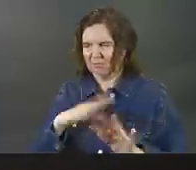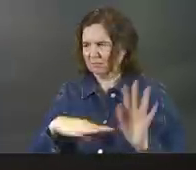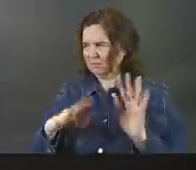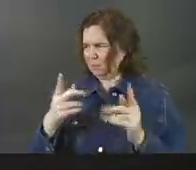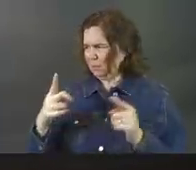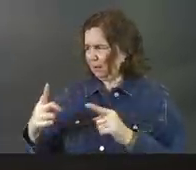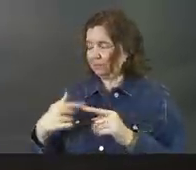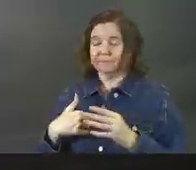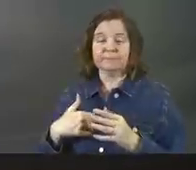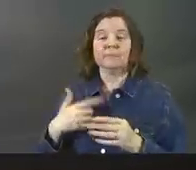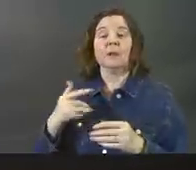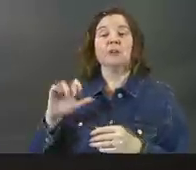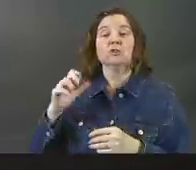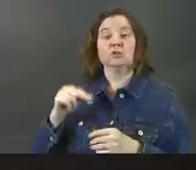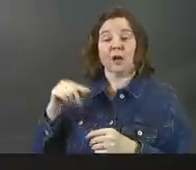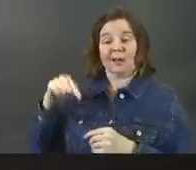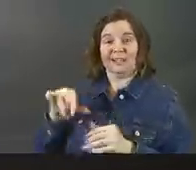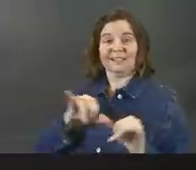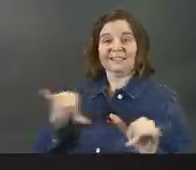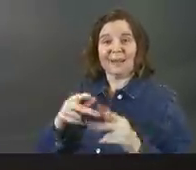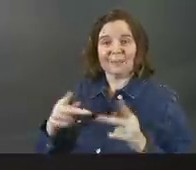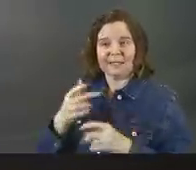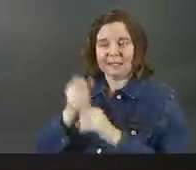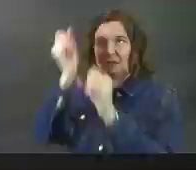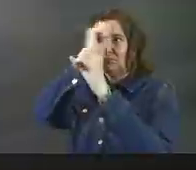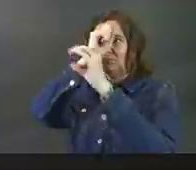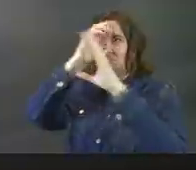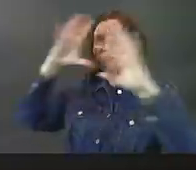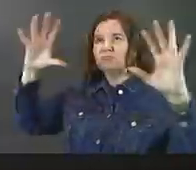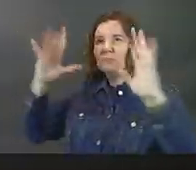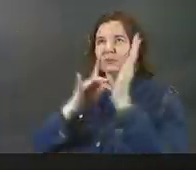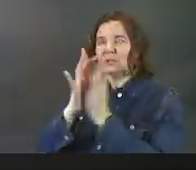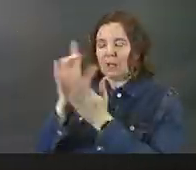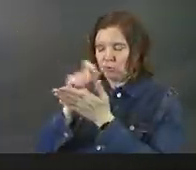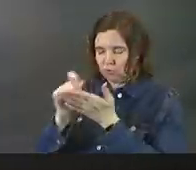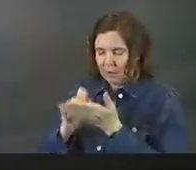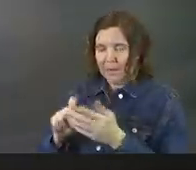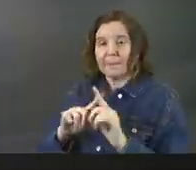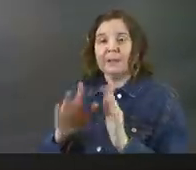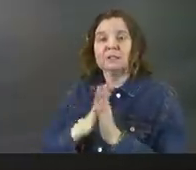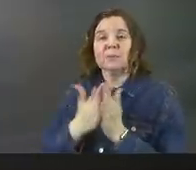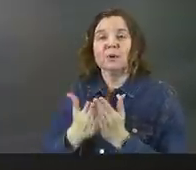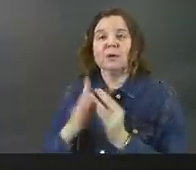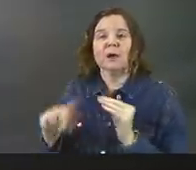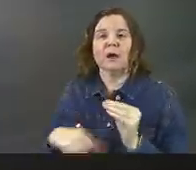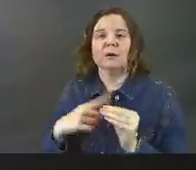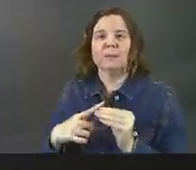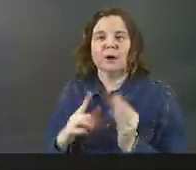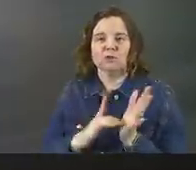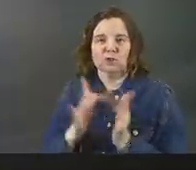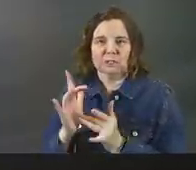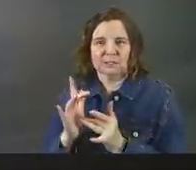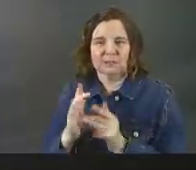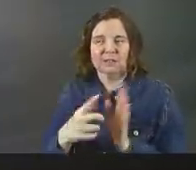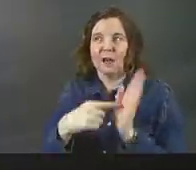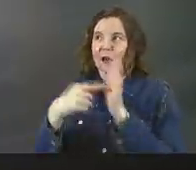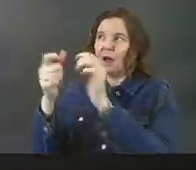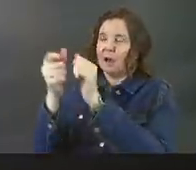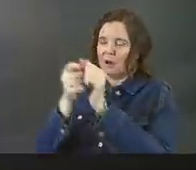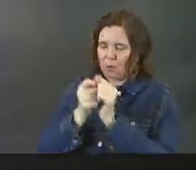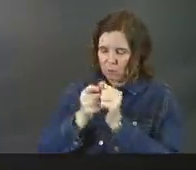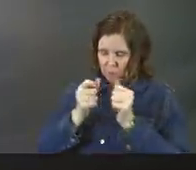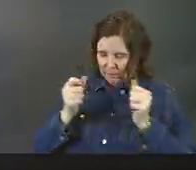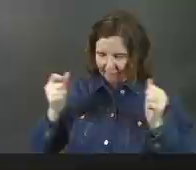that kind of place, getting this revelation from Jesus and writing it down. But it's a book about Jesus, a